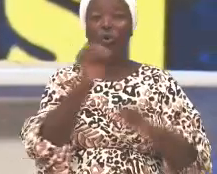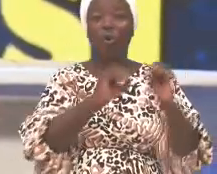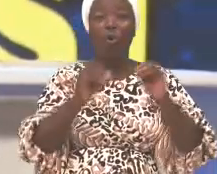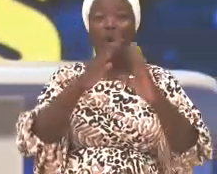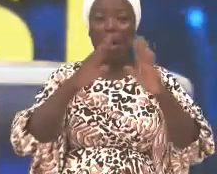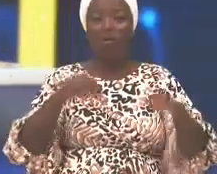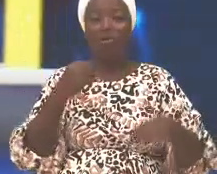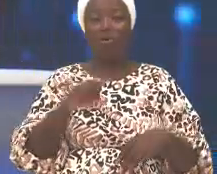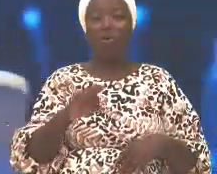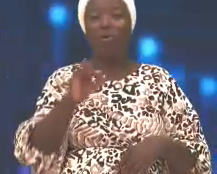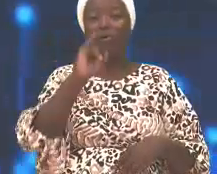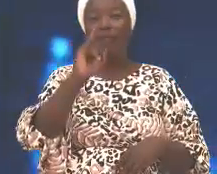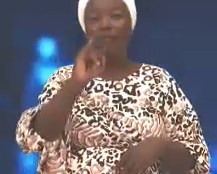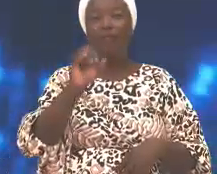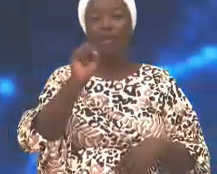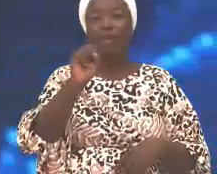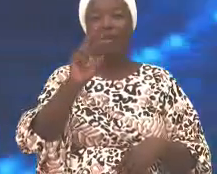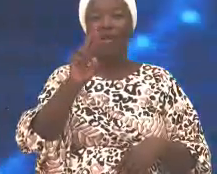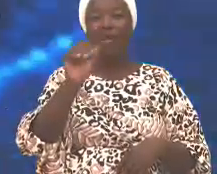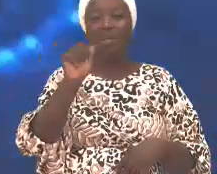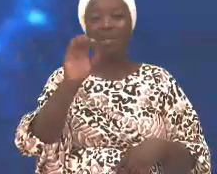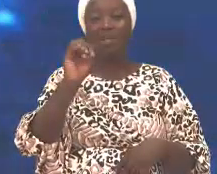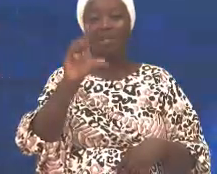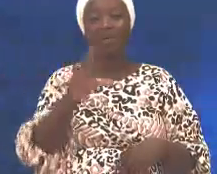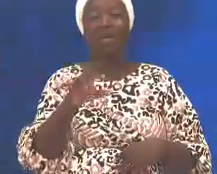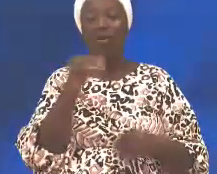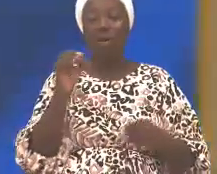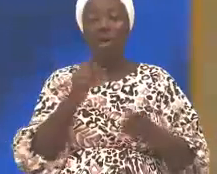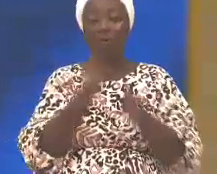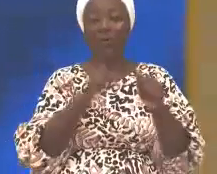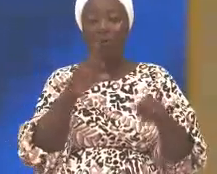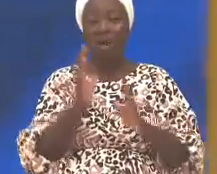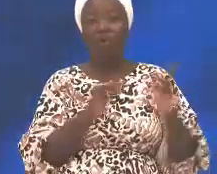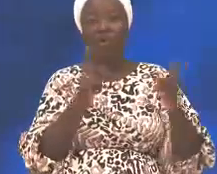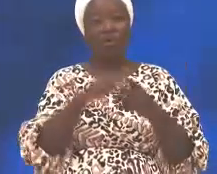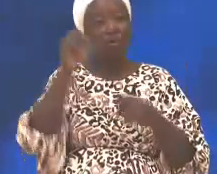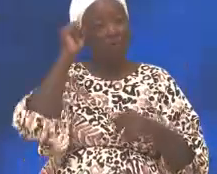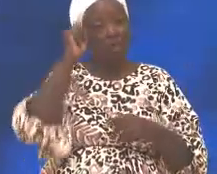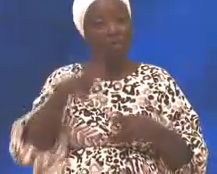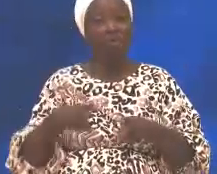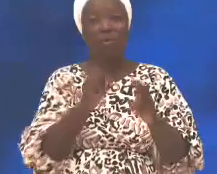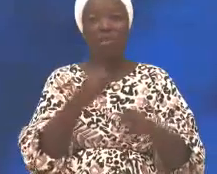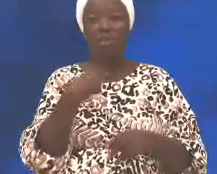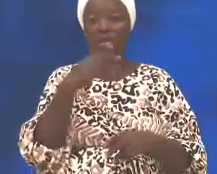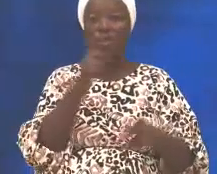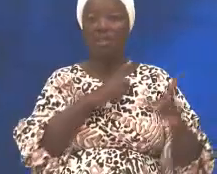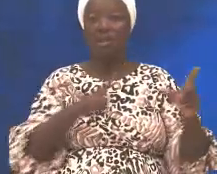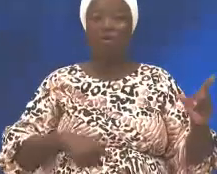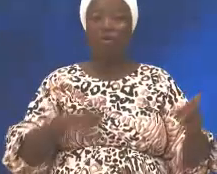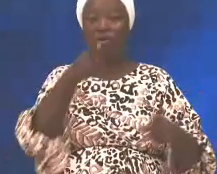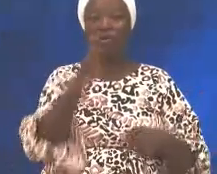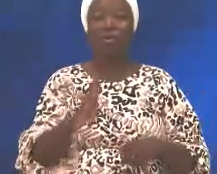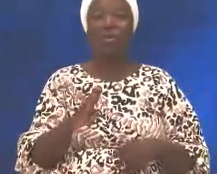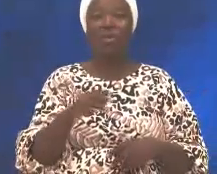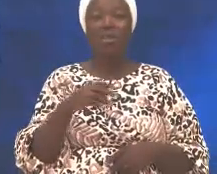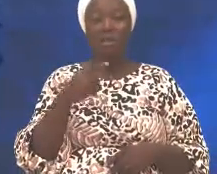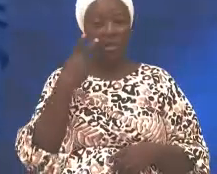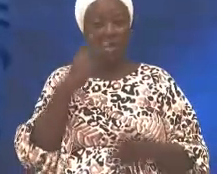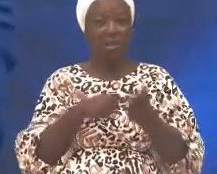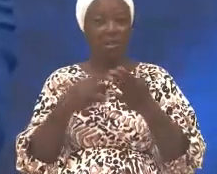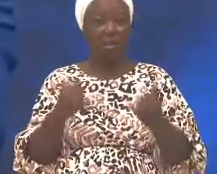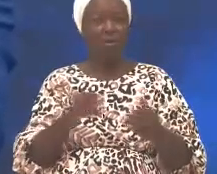Israel, everyone according to his ways, says the Lord God. Look at this word now.